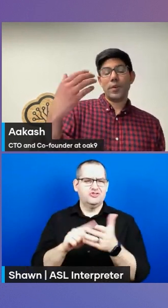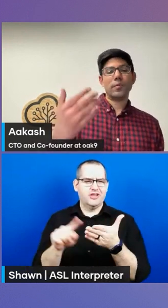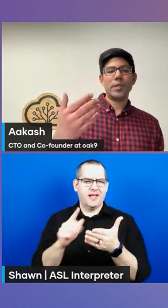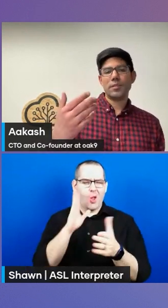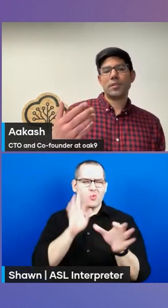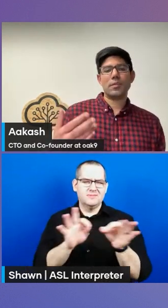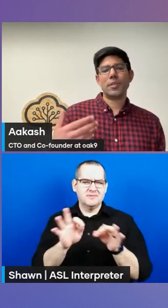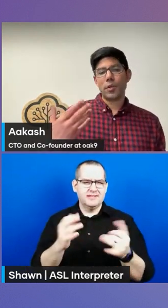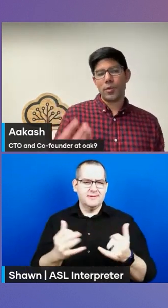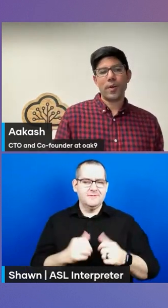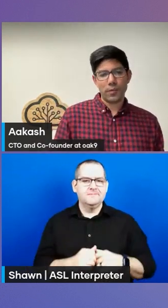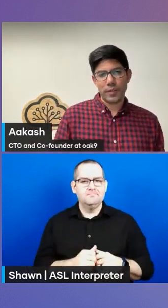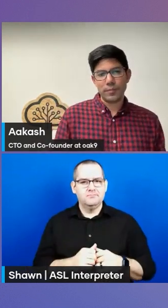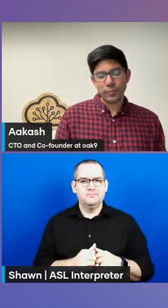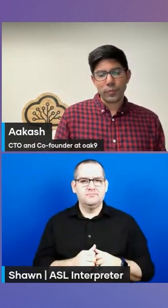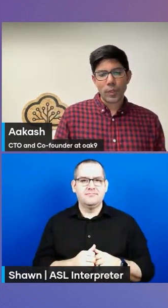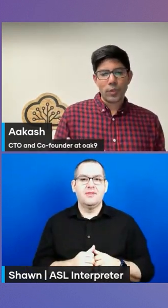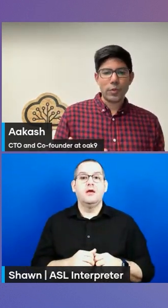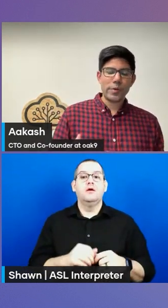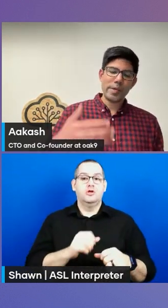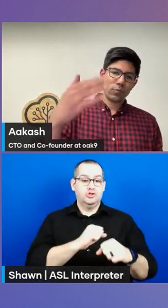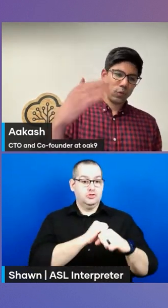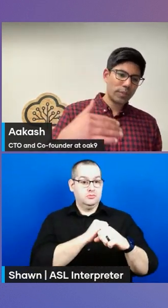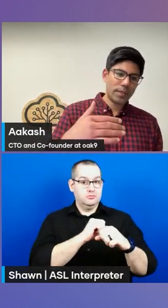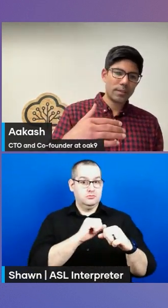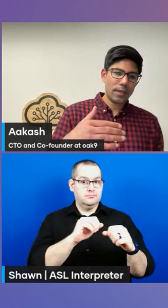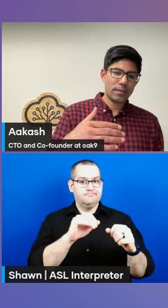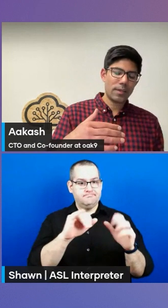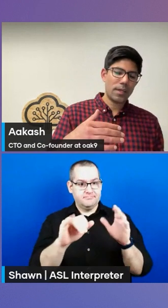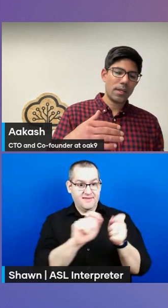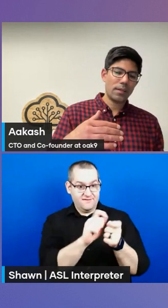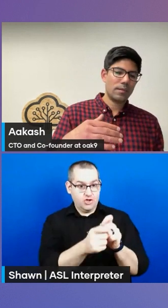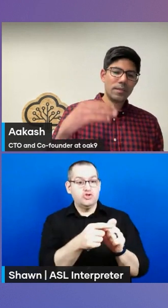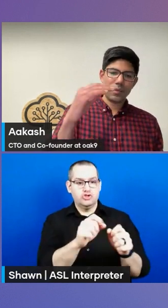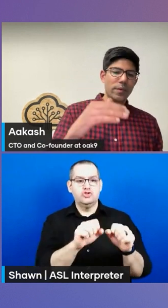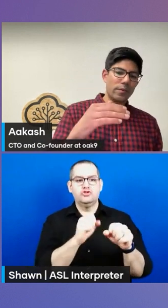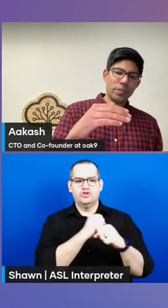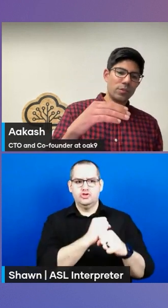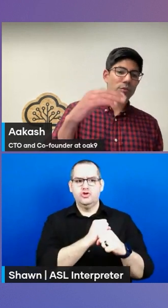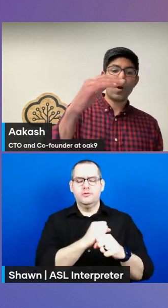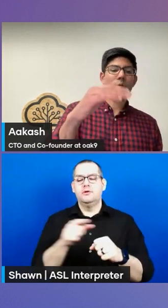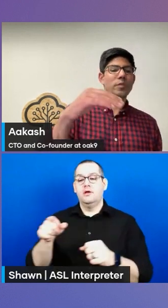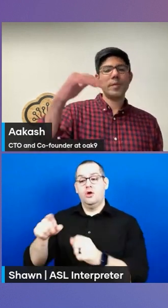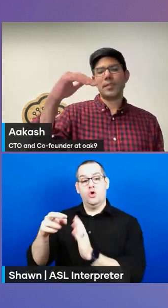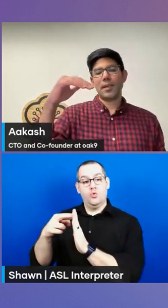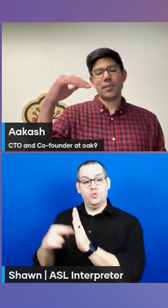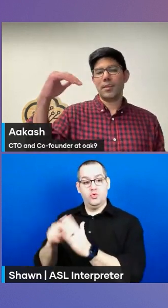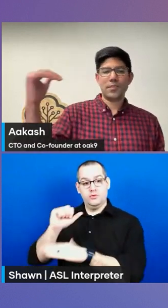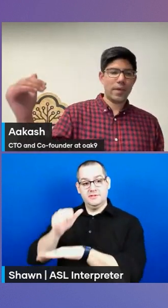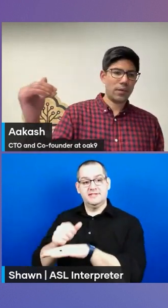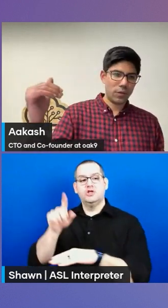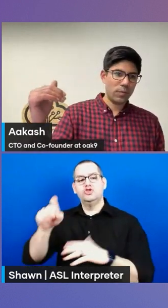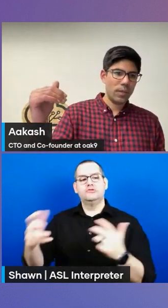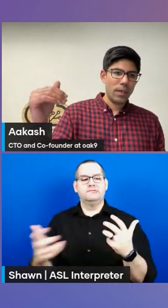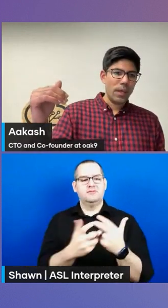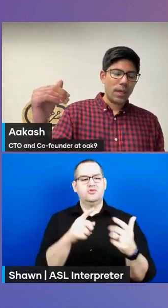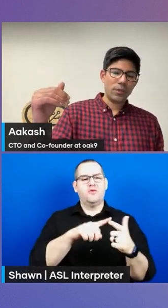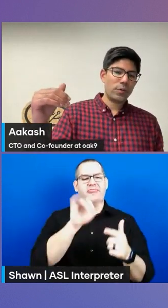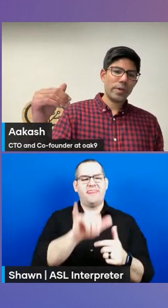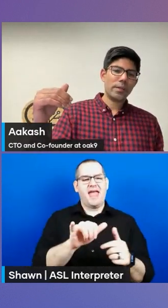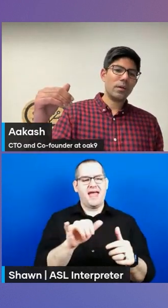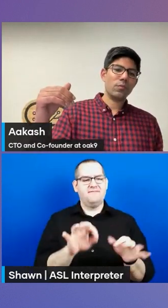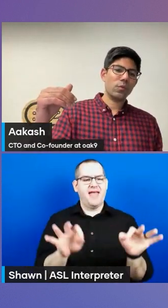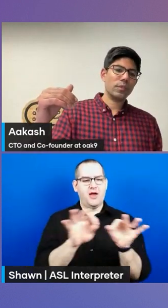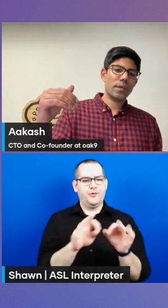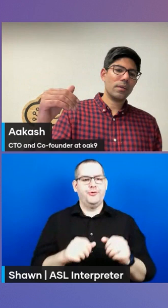identify configurations that are security relevant. You create rule sets that say, hey, this configuration should always be set to this value. And